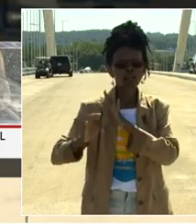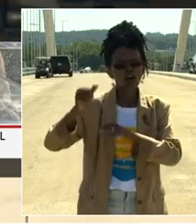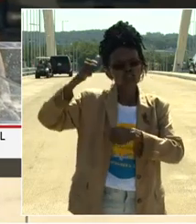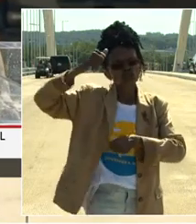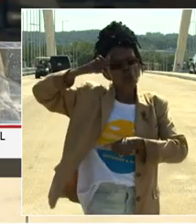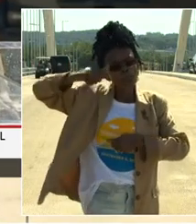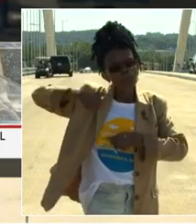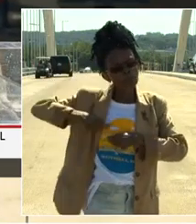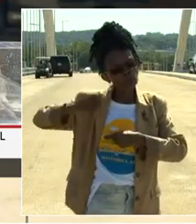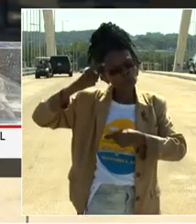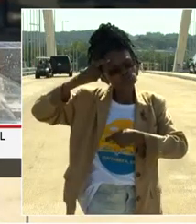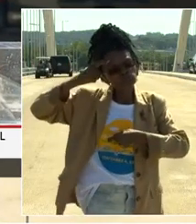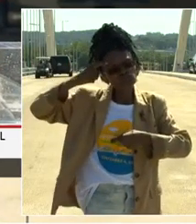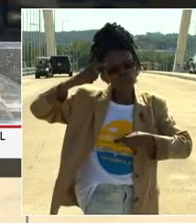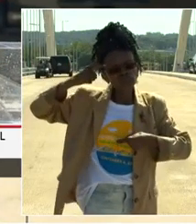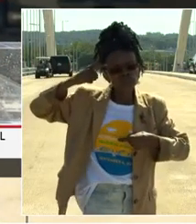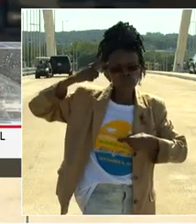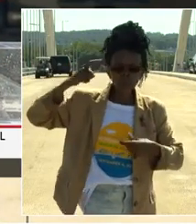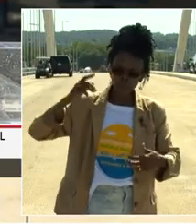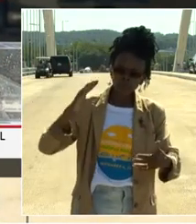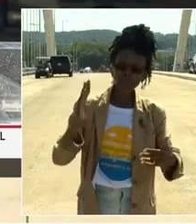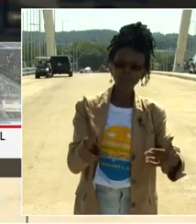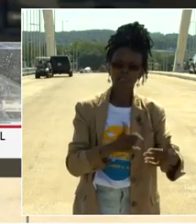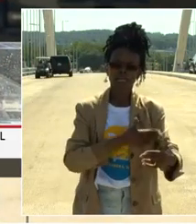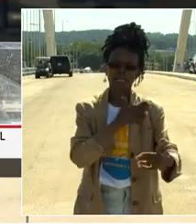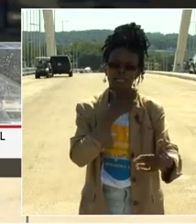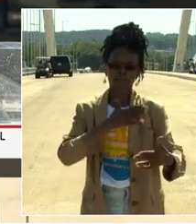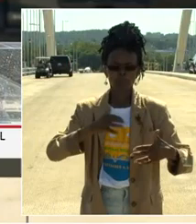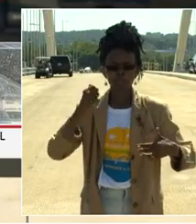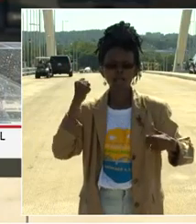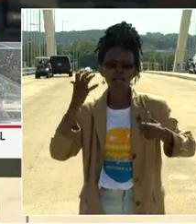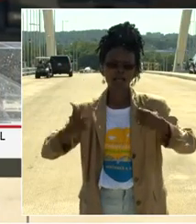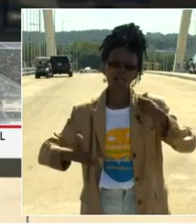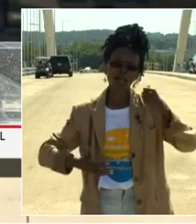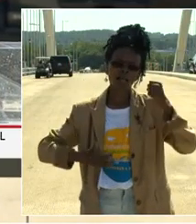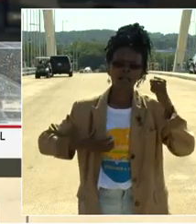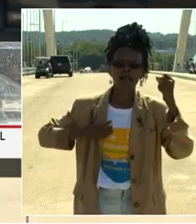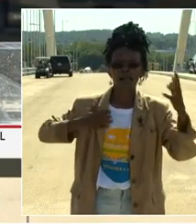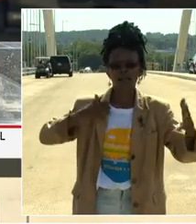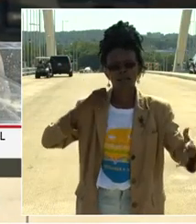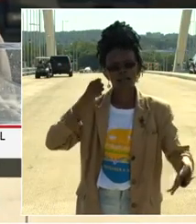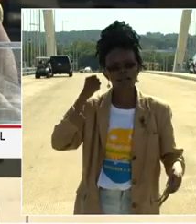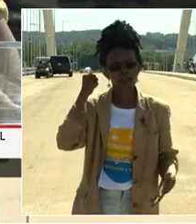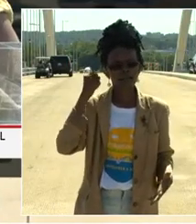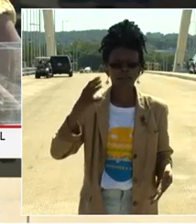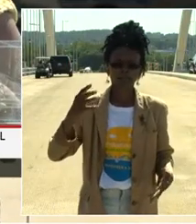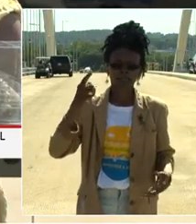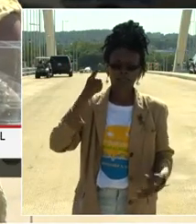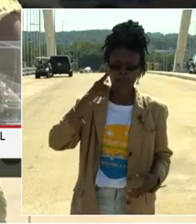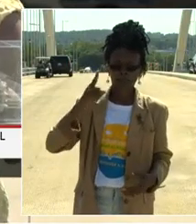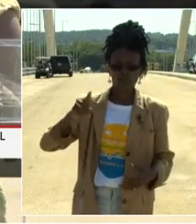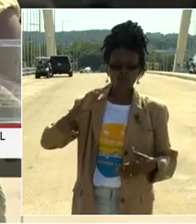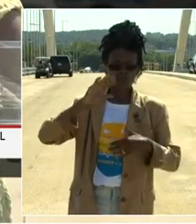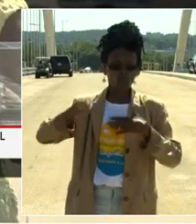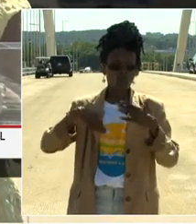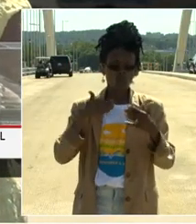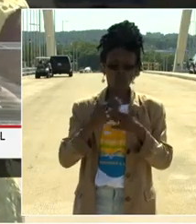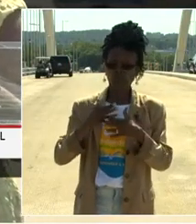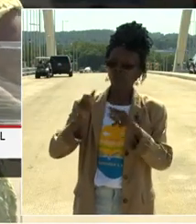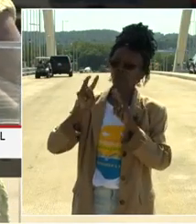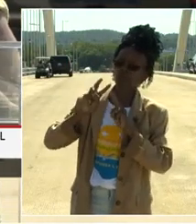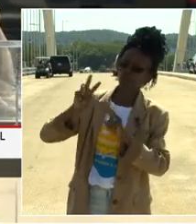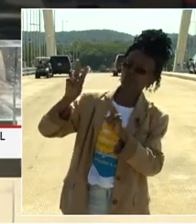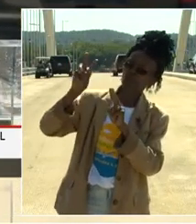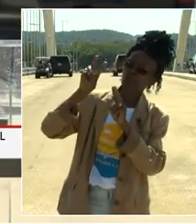us. Sing a song full of the hope that